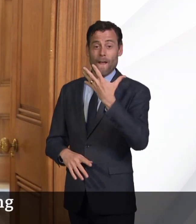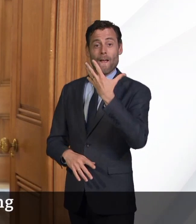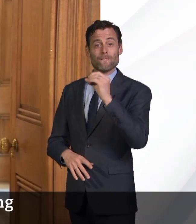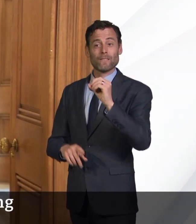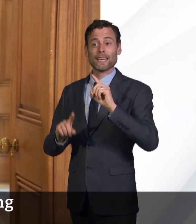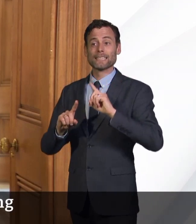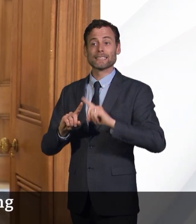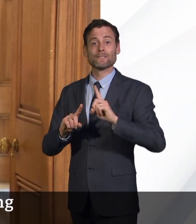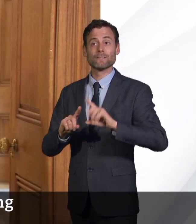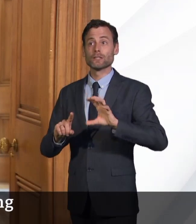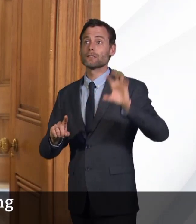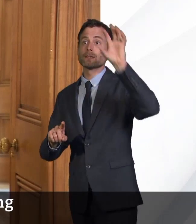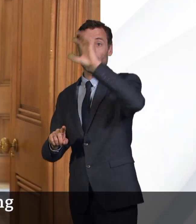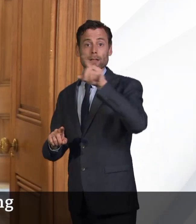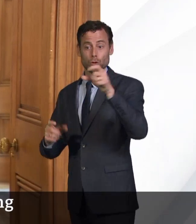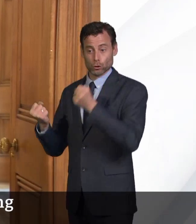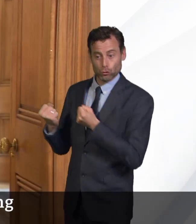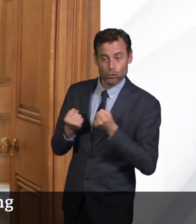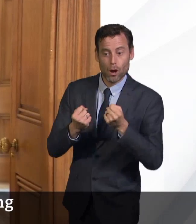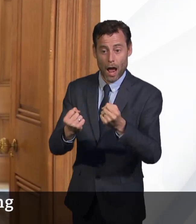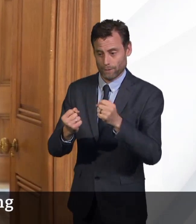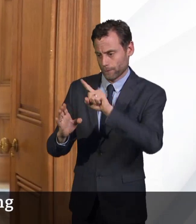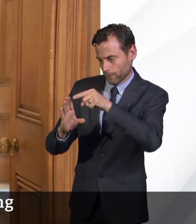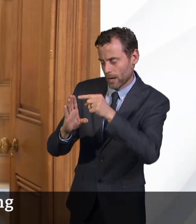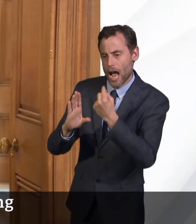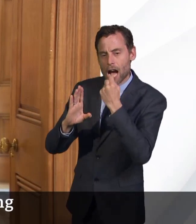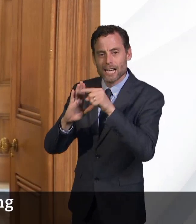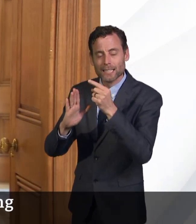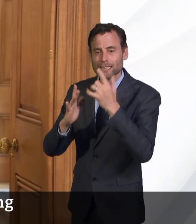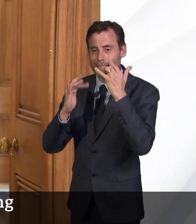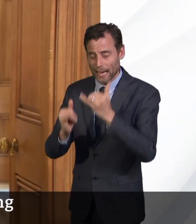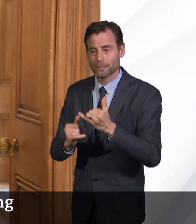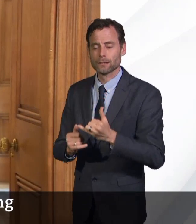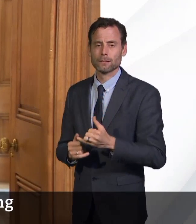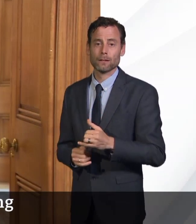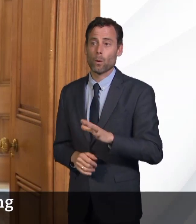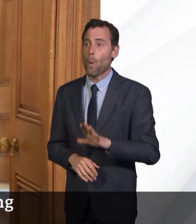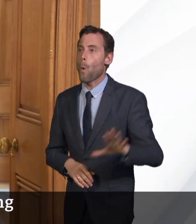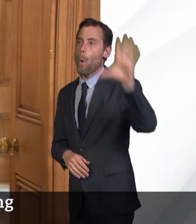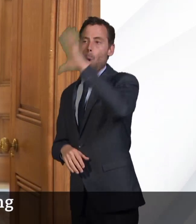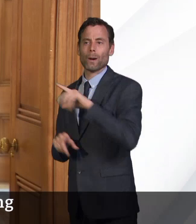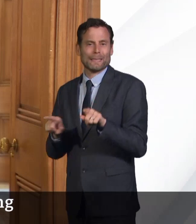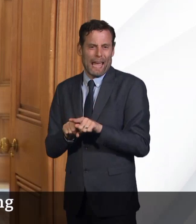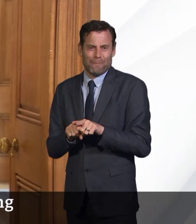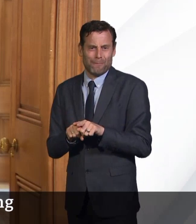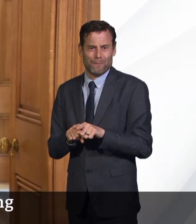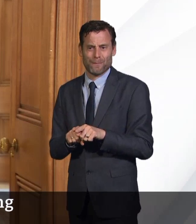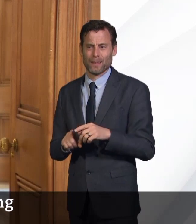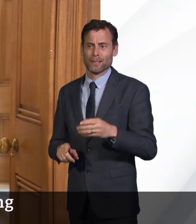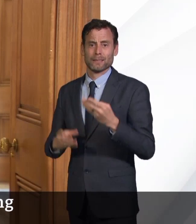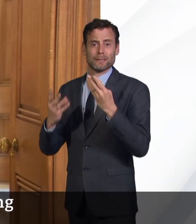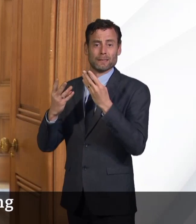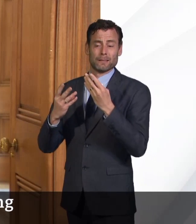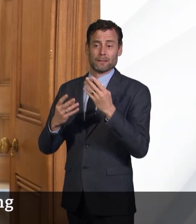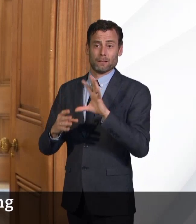offering these drive-through tests, you will get regional variances. You'll have some days where there are surplus